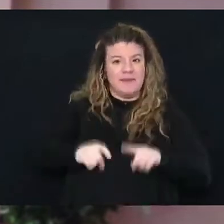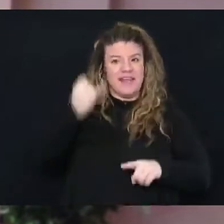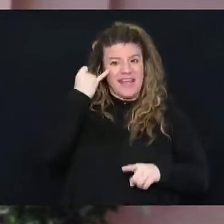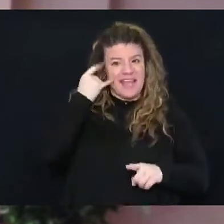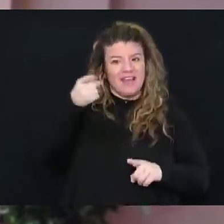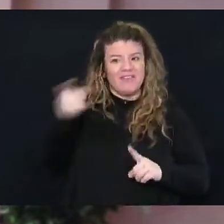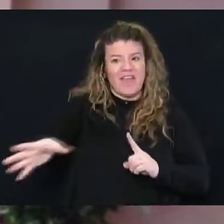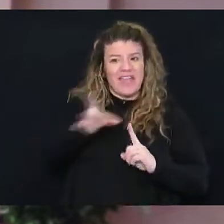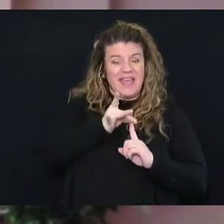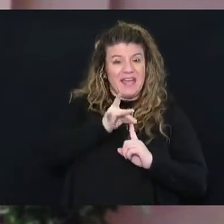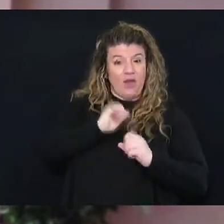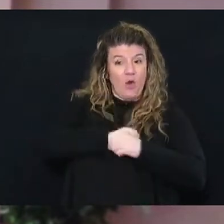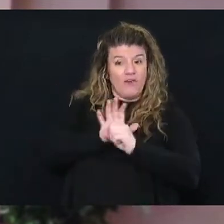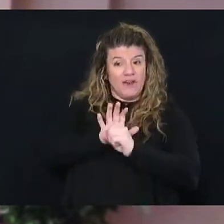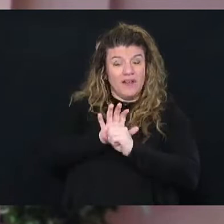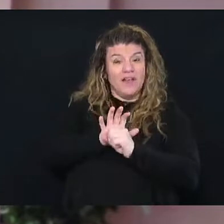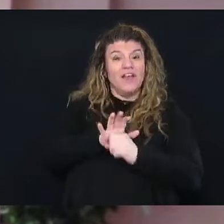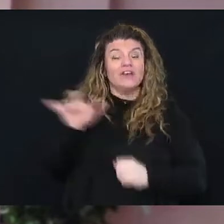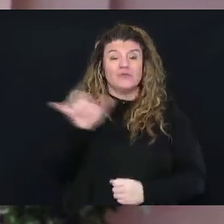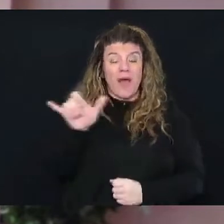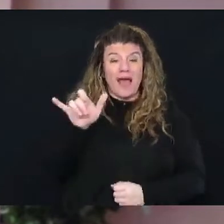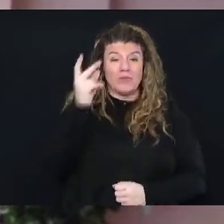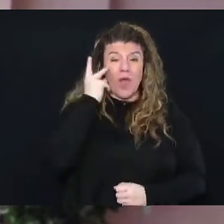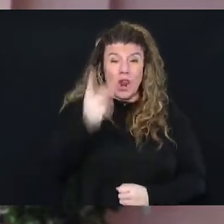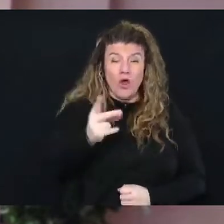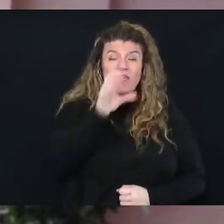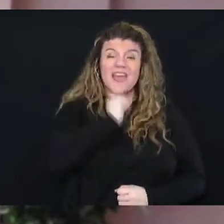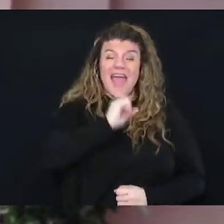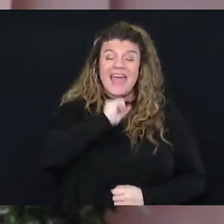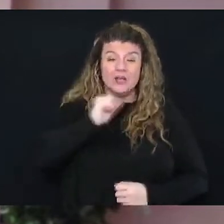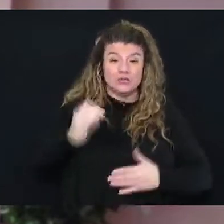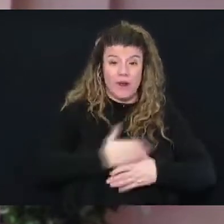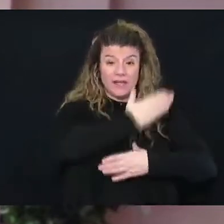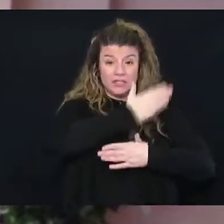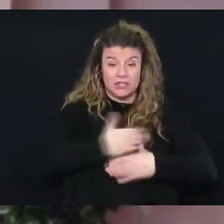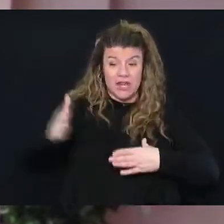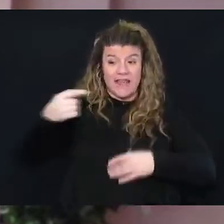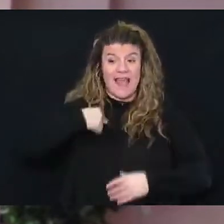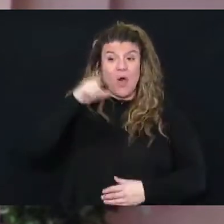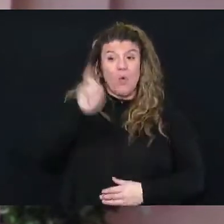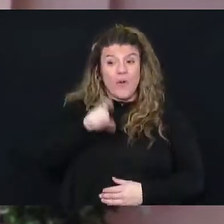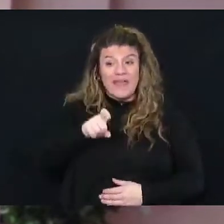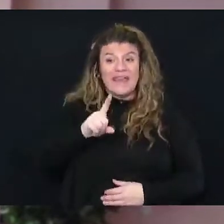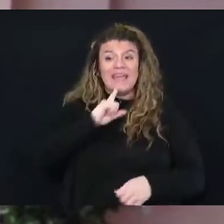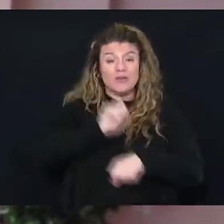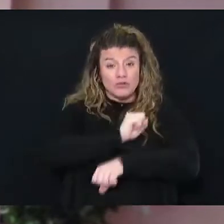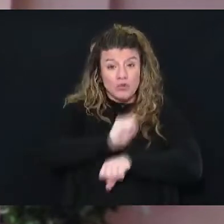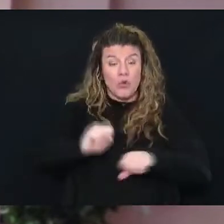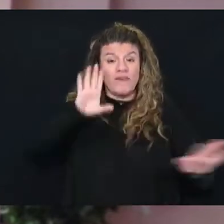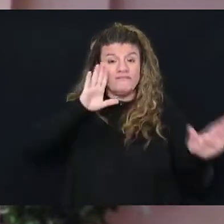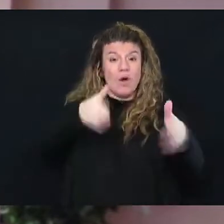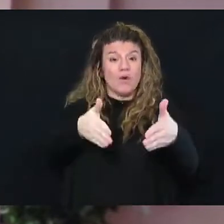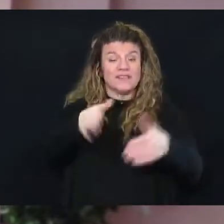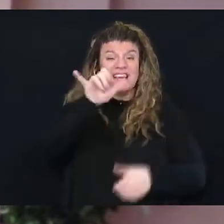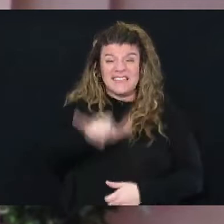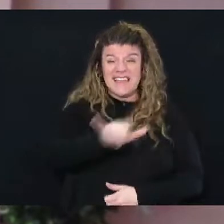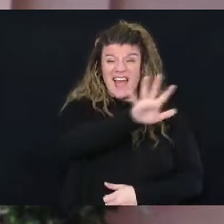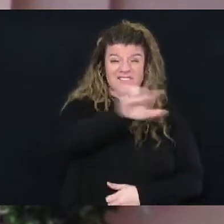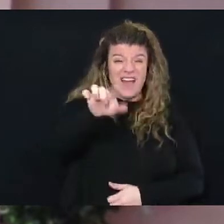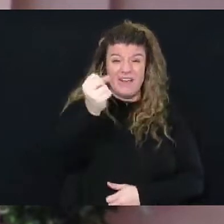COVID-19. And as we look at the age ranges that we need to really double down, it's in that 5